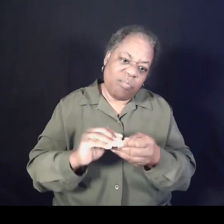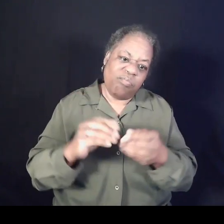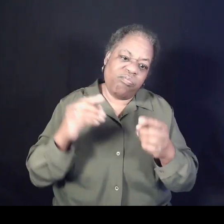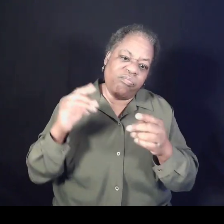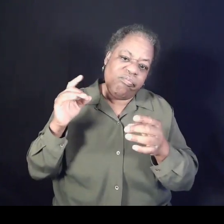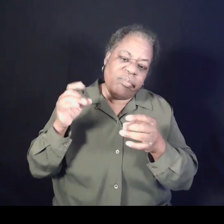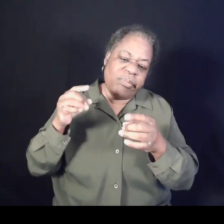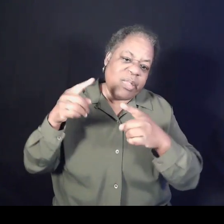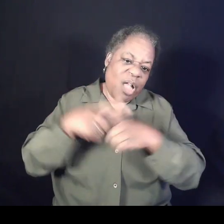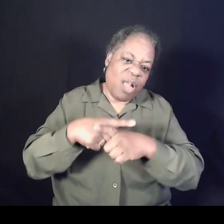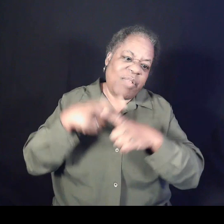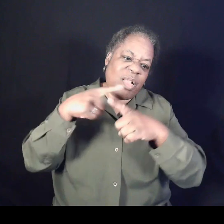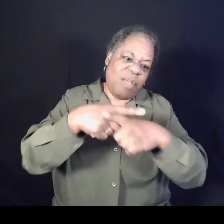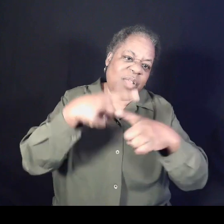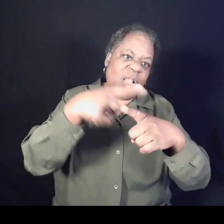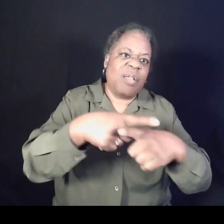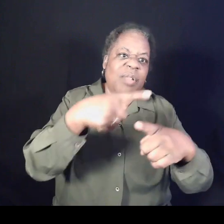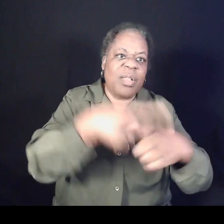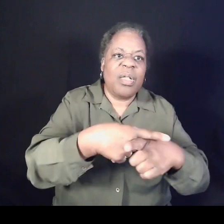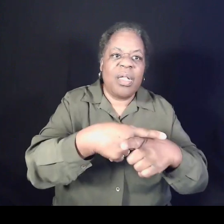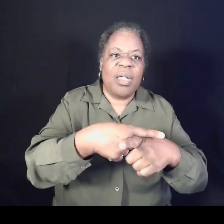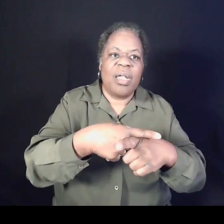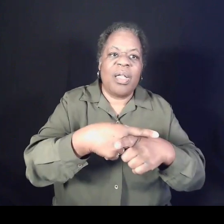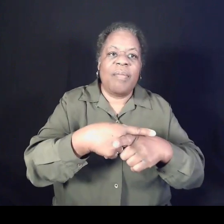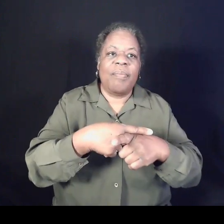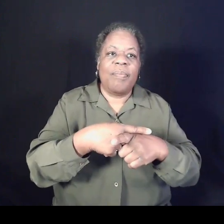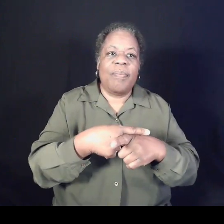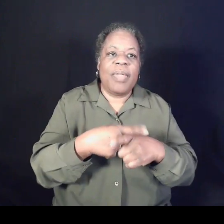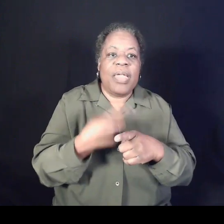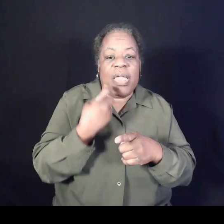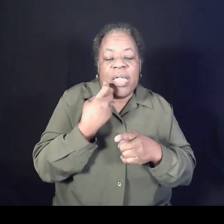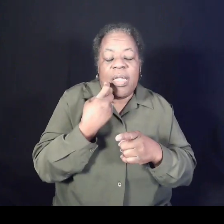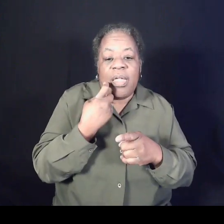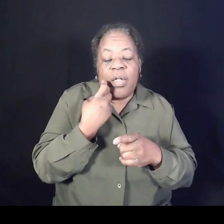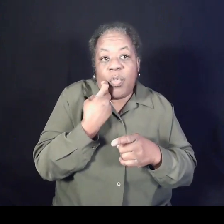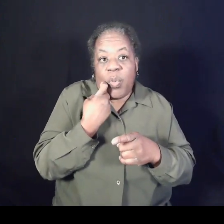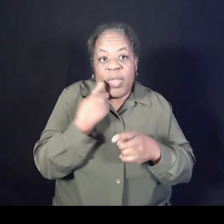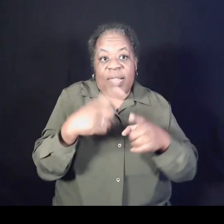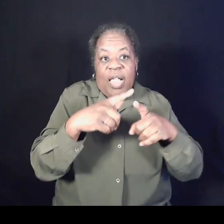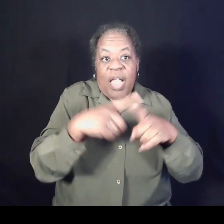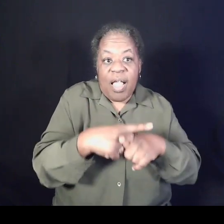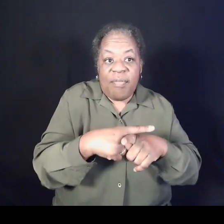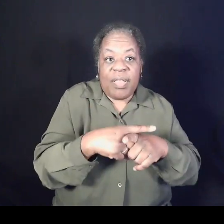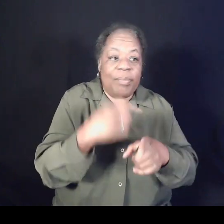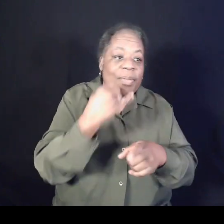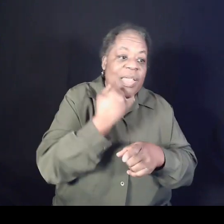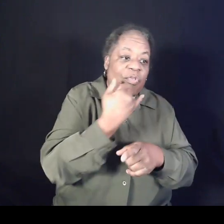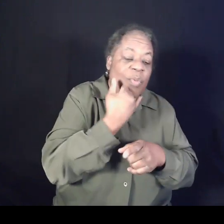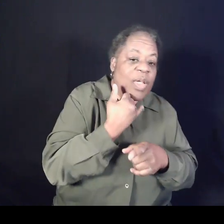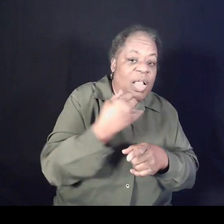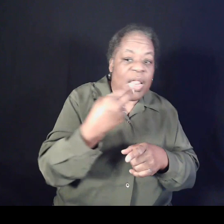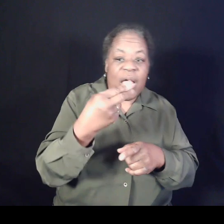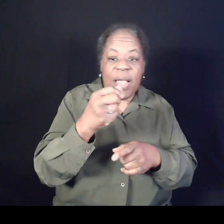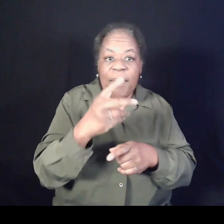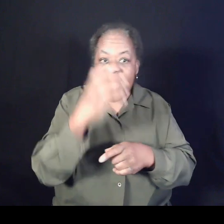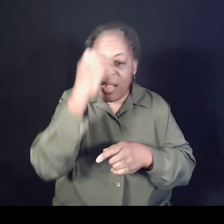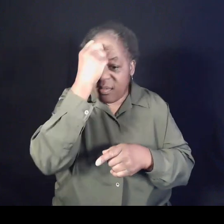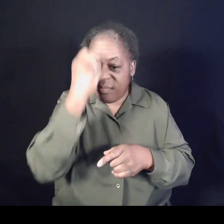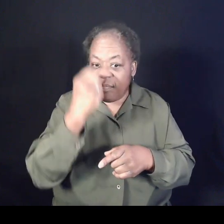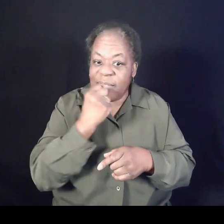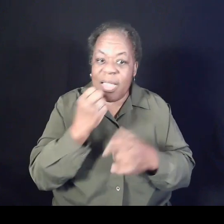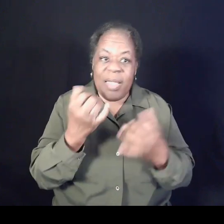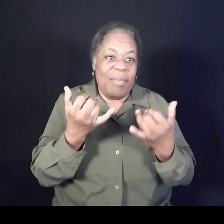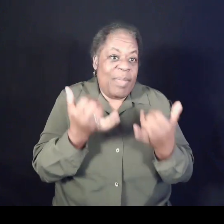Now, we haven't said much about the current conflict between Israel and Hamas, so maybe this is an appropriate time for a